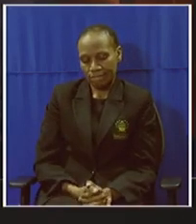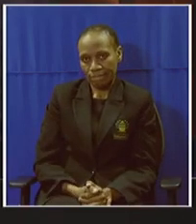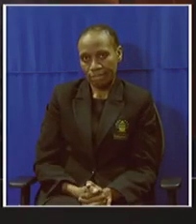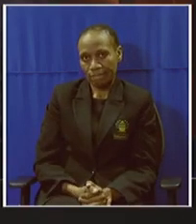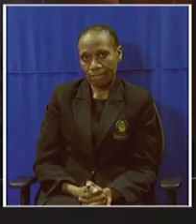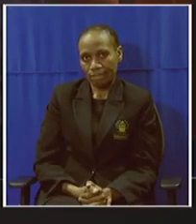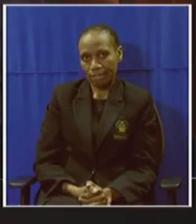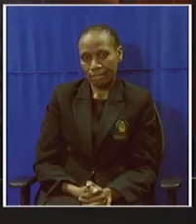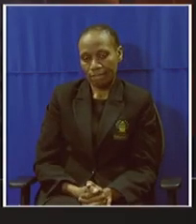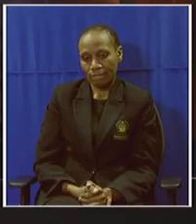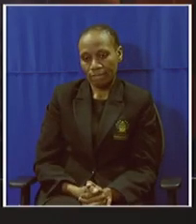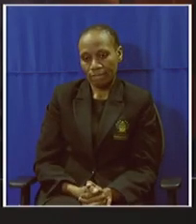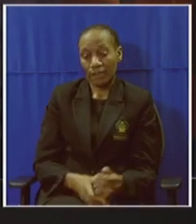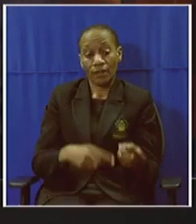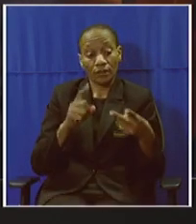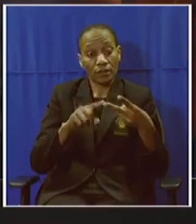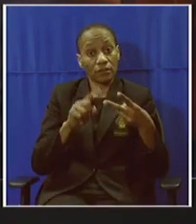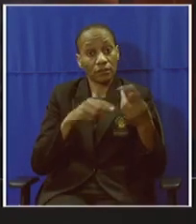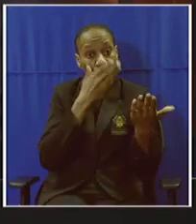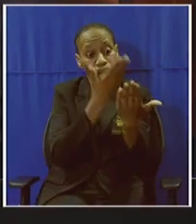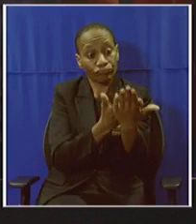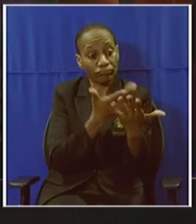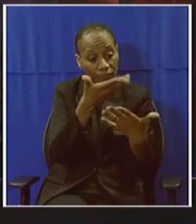The second motion on the order paper.